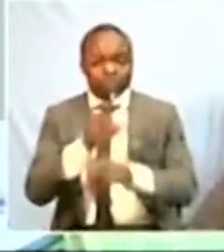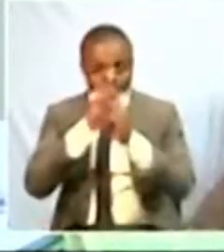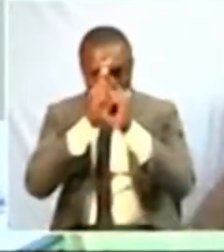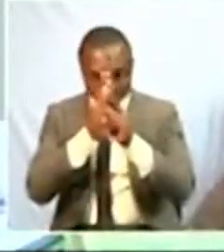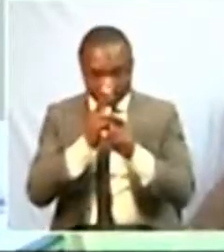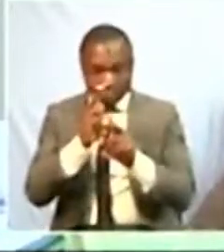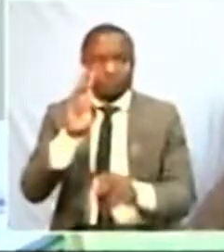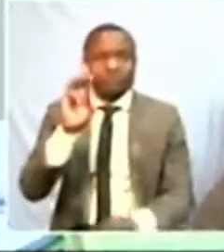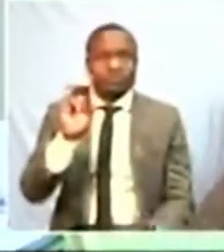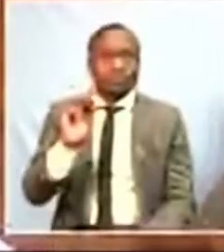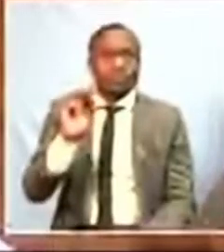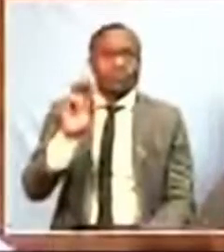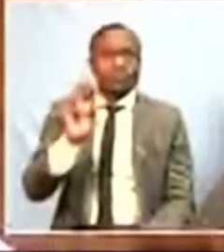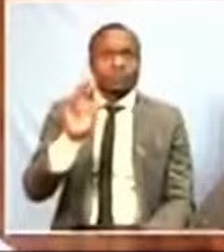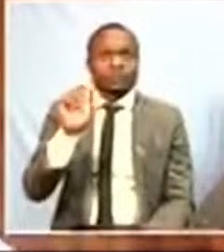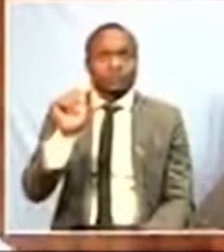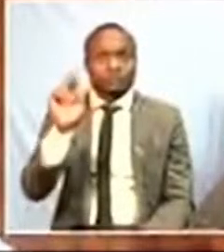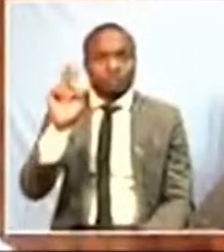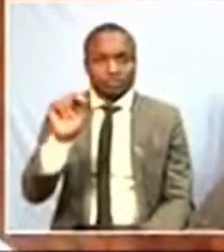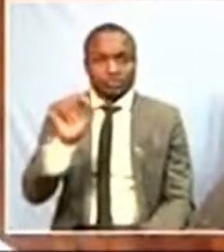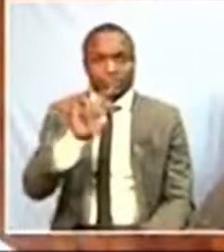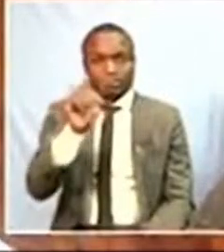Honorable Mwanza.